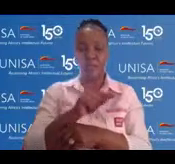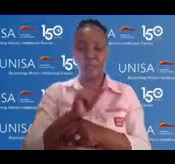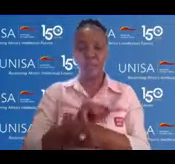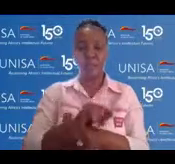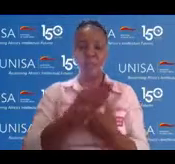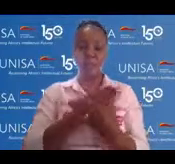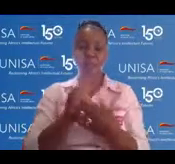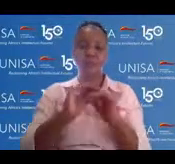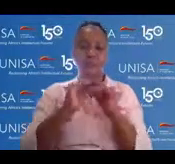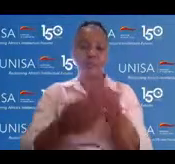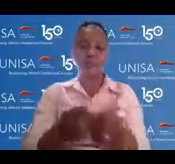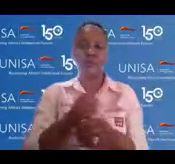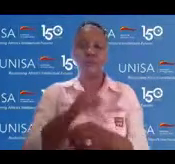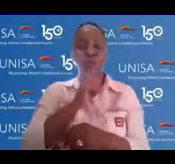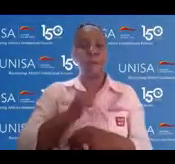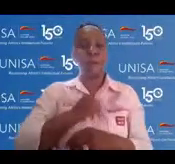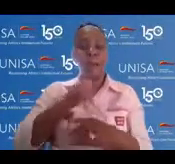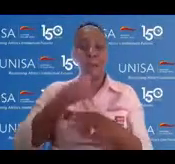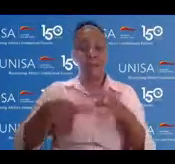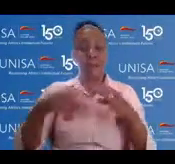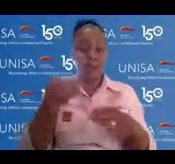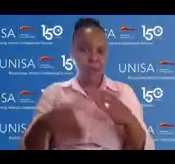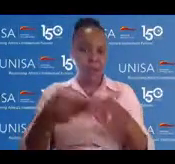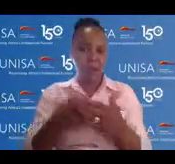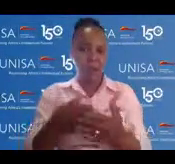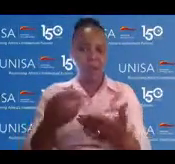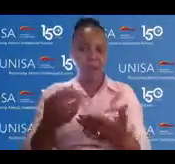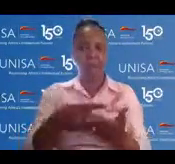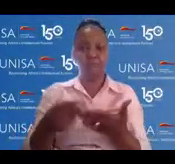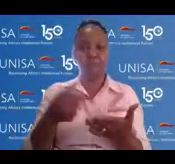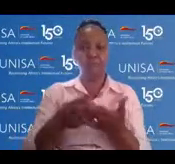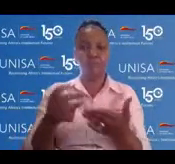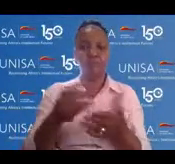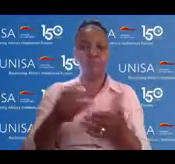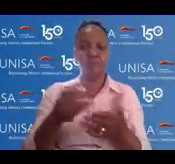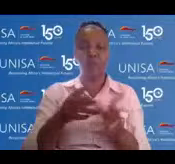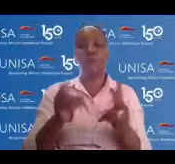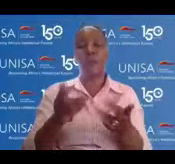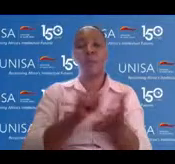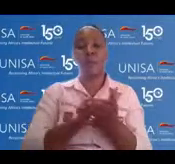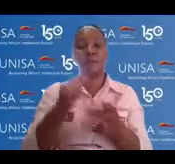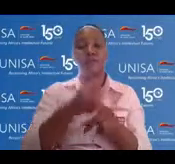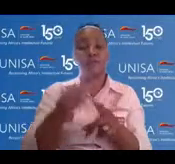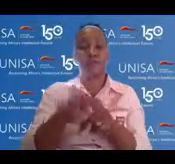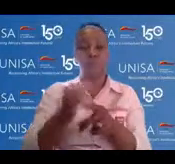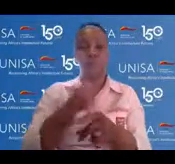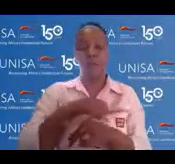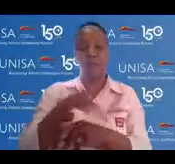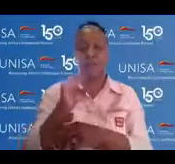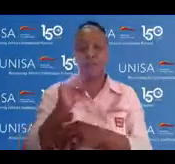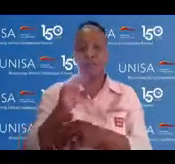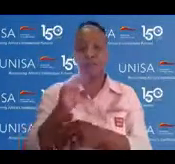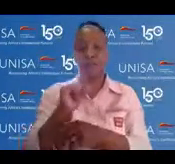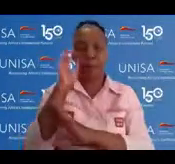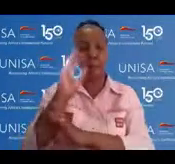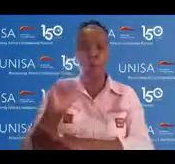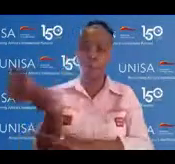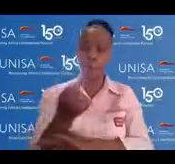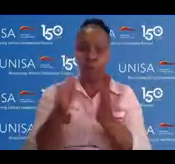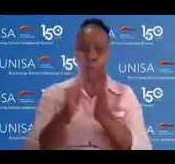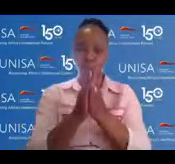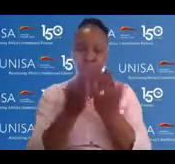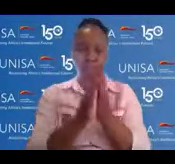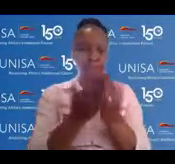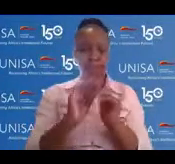MyLife email and your password, the normal password that you use for myUNISA. So remember, guys, all the materials we are covering is